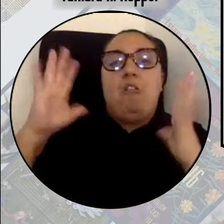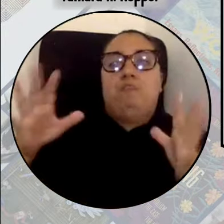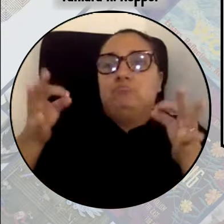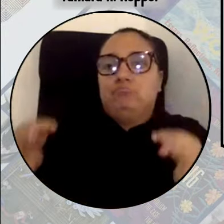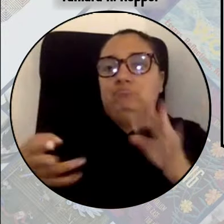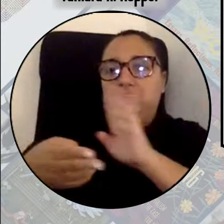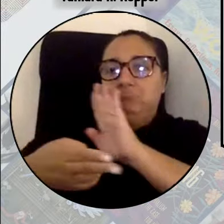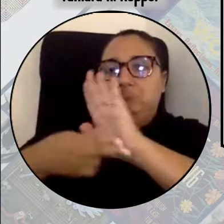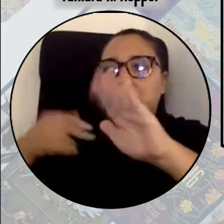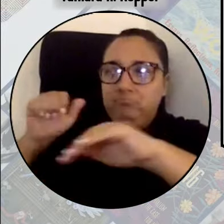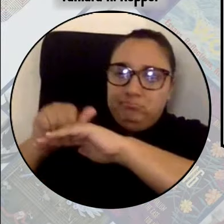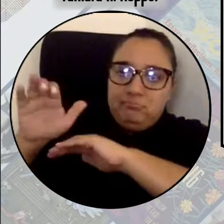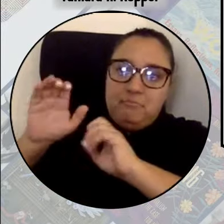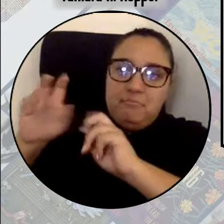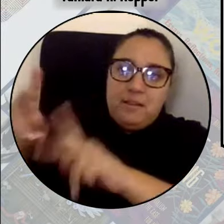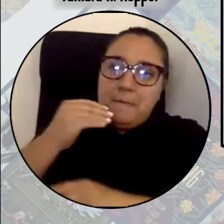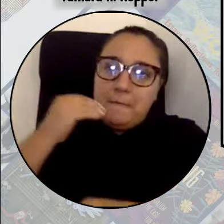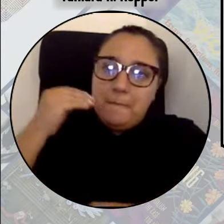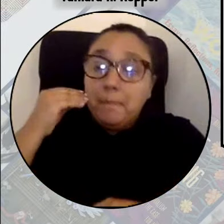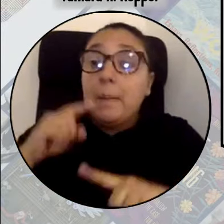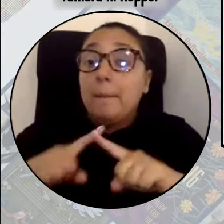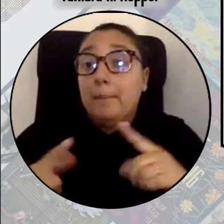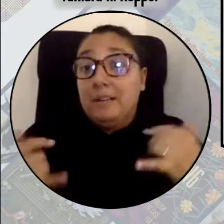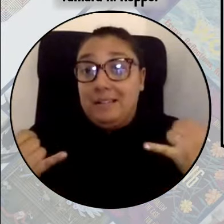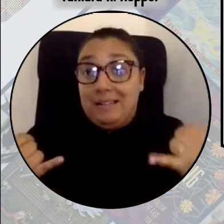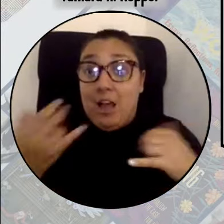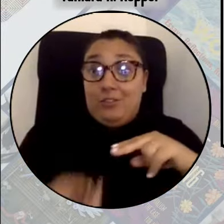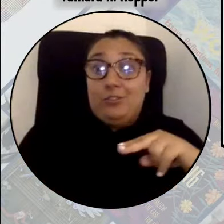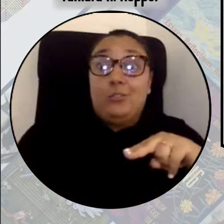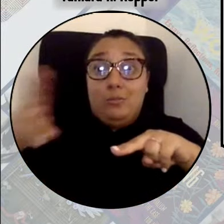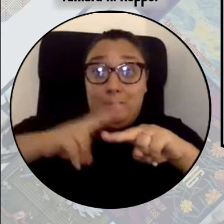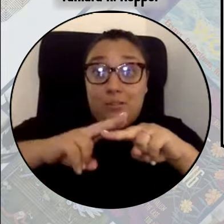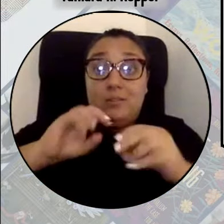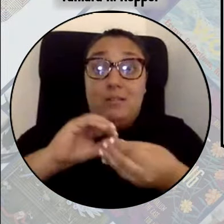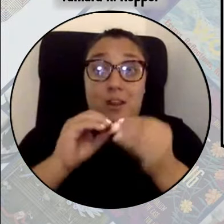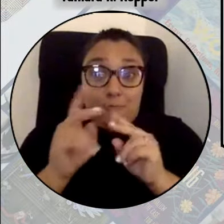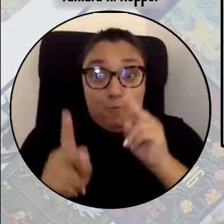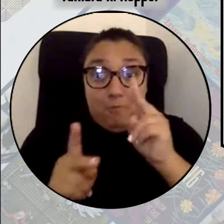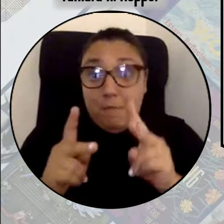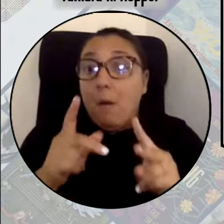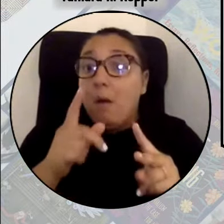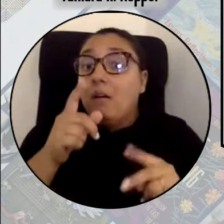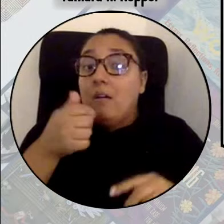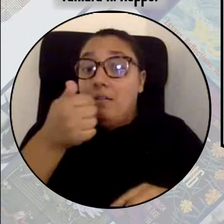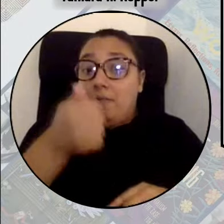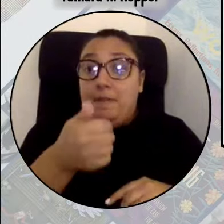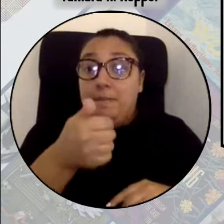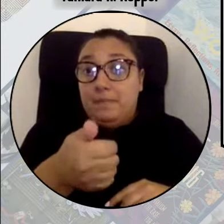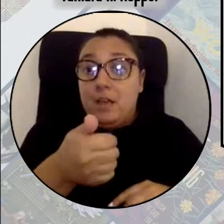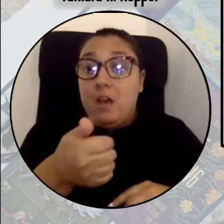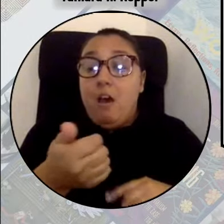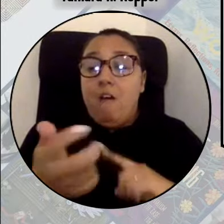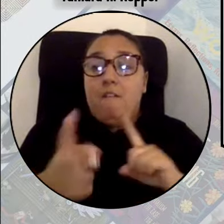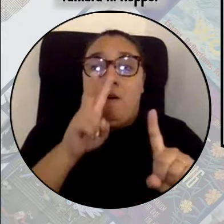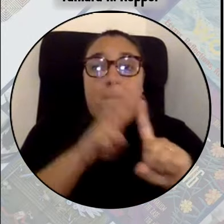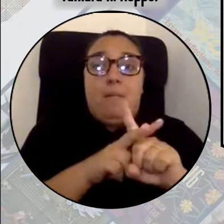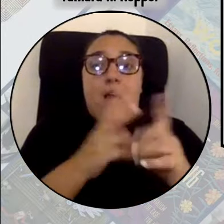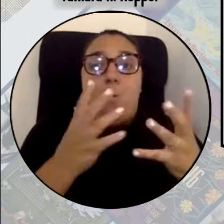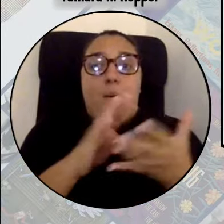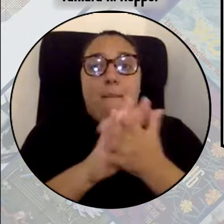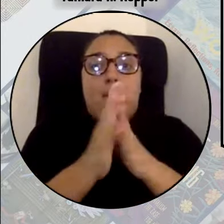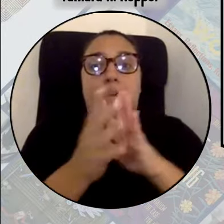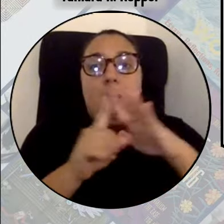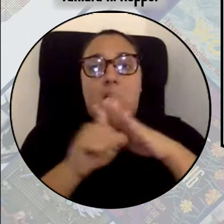data. But there's an increasing number of Black immigrants who are also applying for asylum,